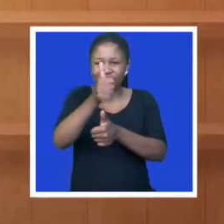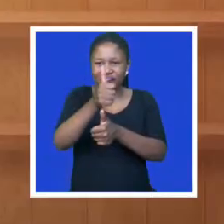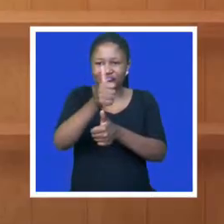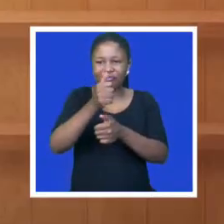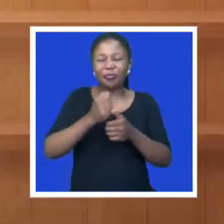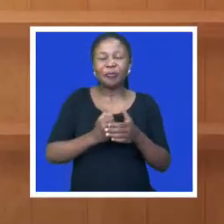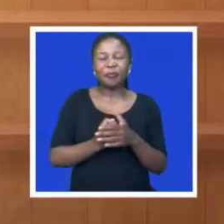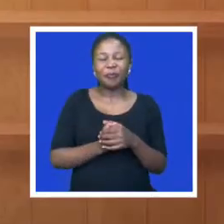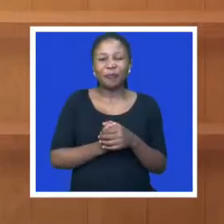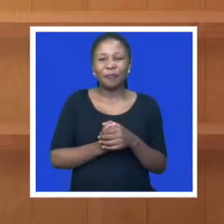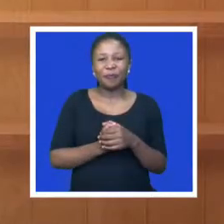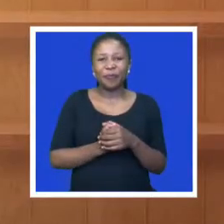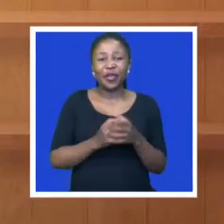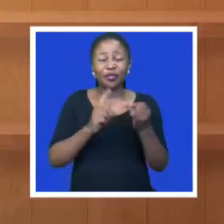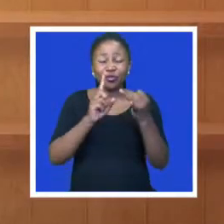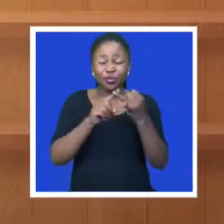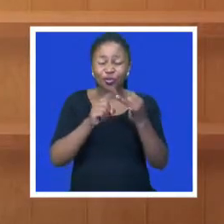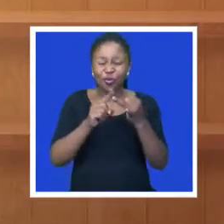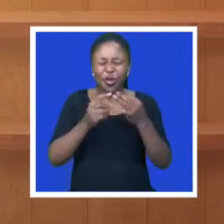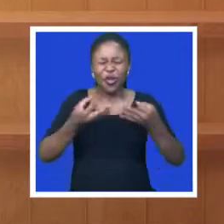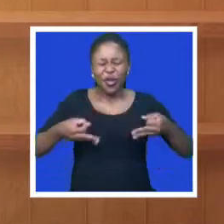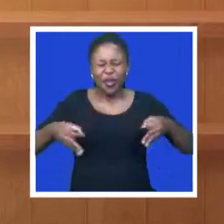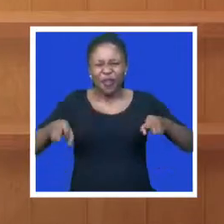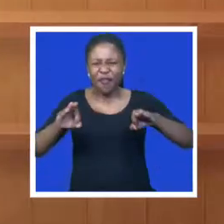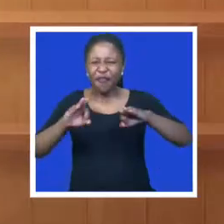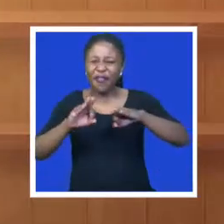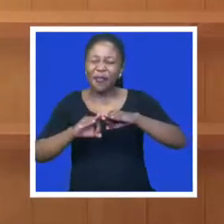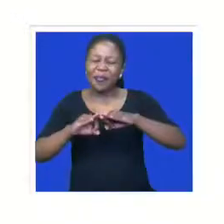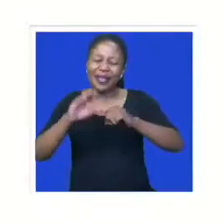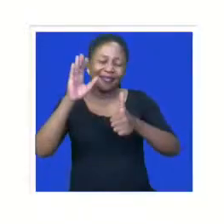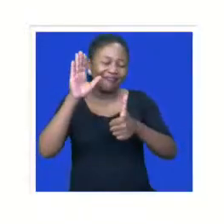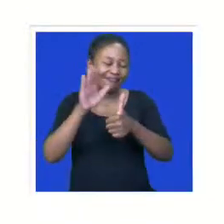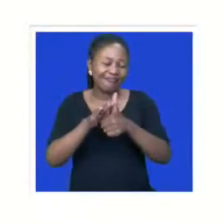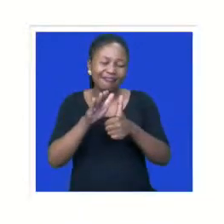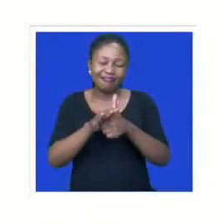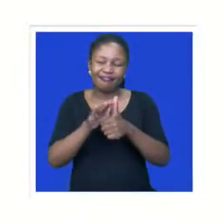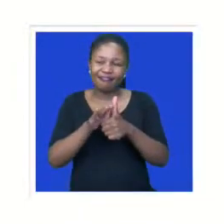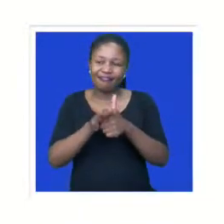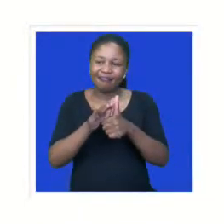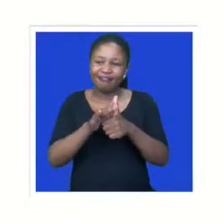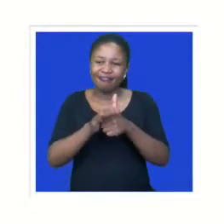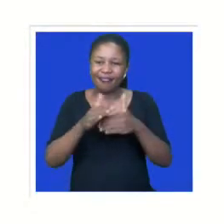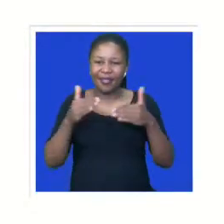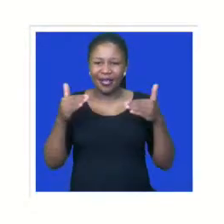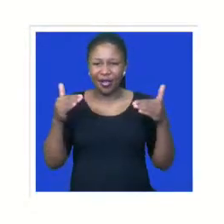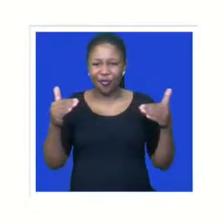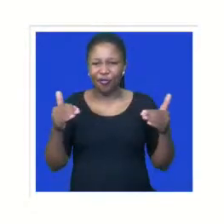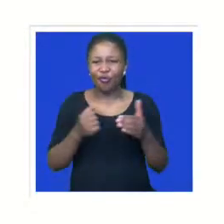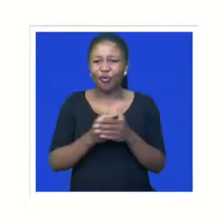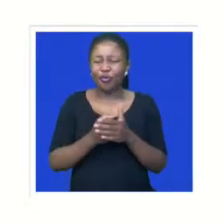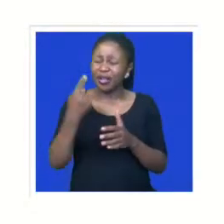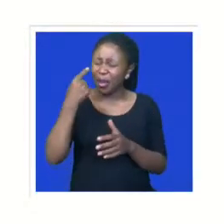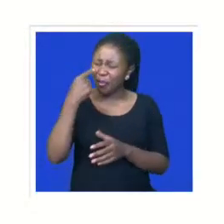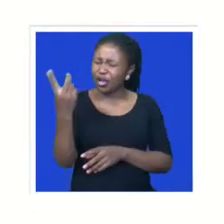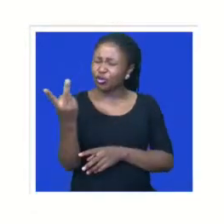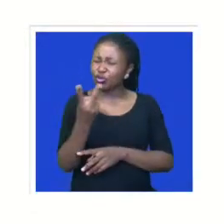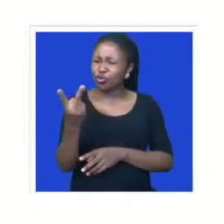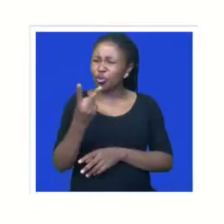great stories. Again, we are saying God is faithful. He keeps